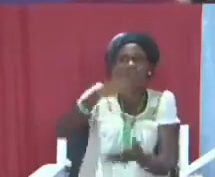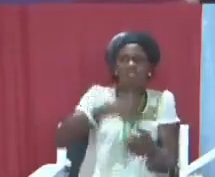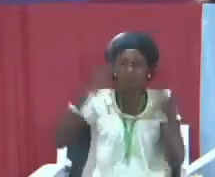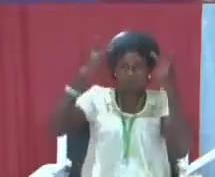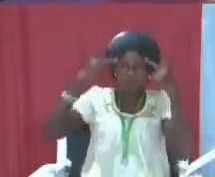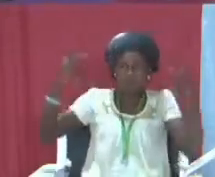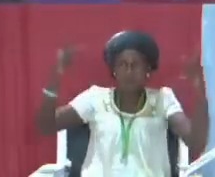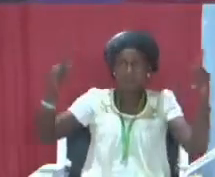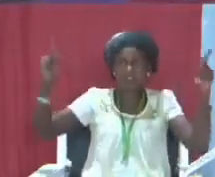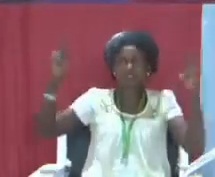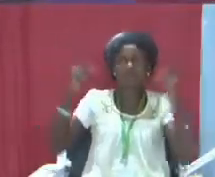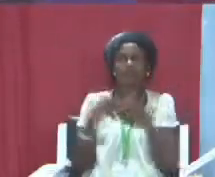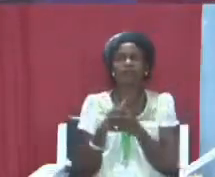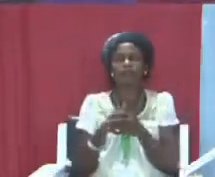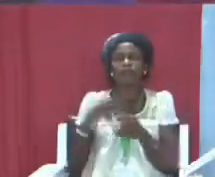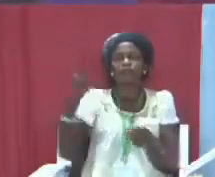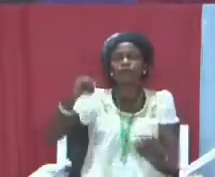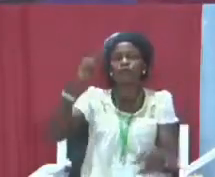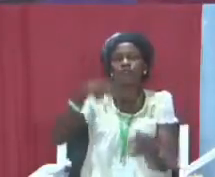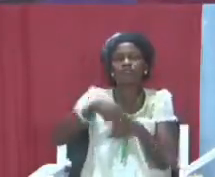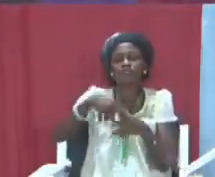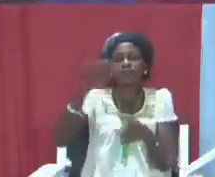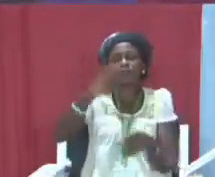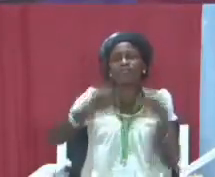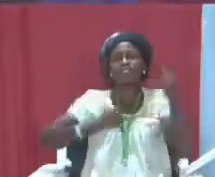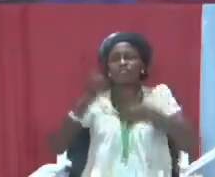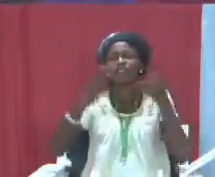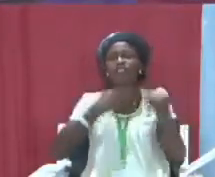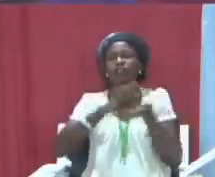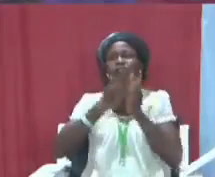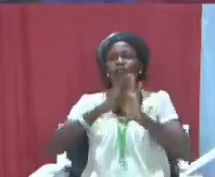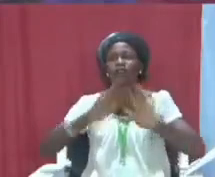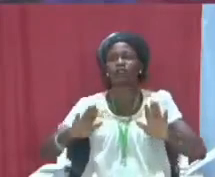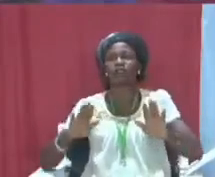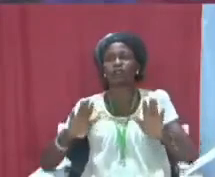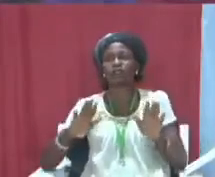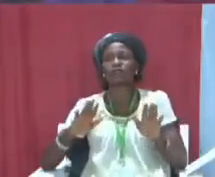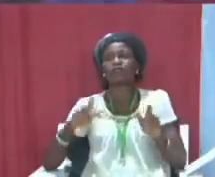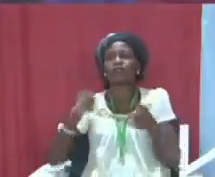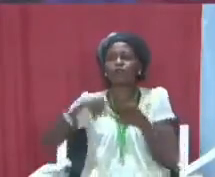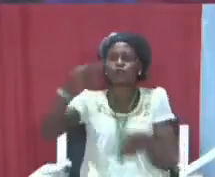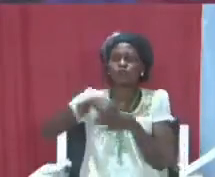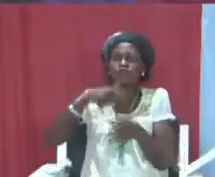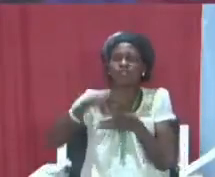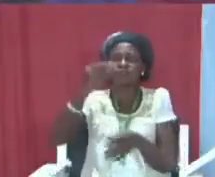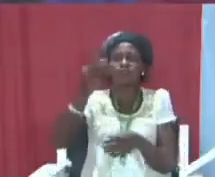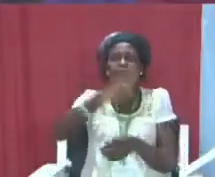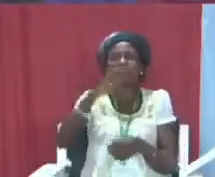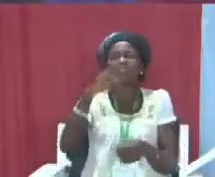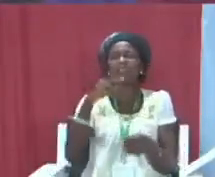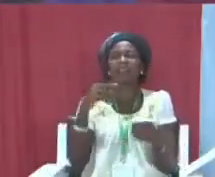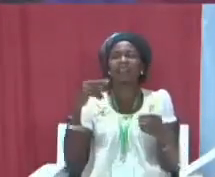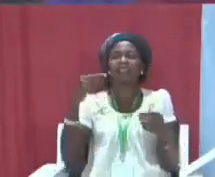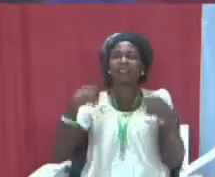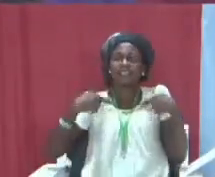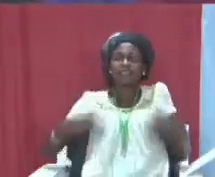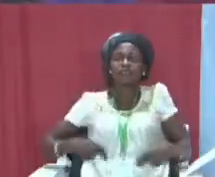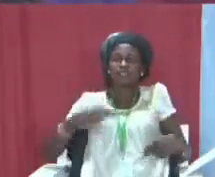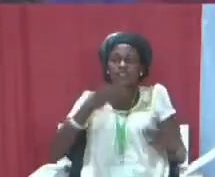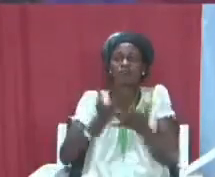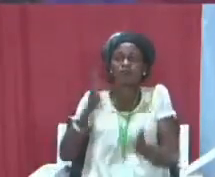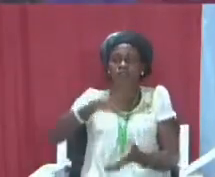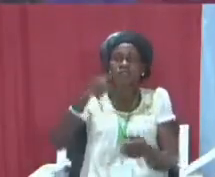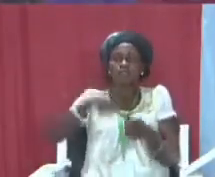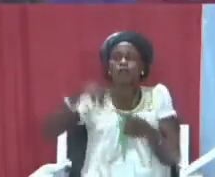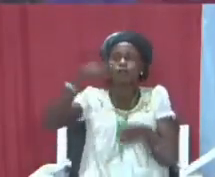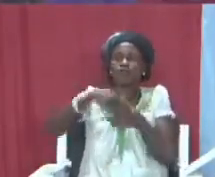prosperity, rob them of their joy and peace, rob them of their health and wealth, rob